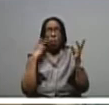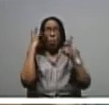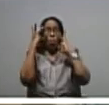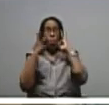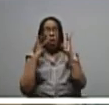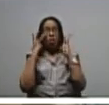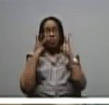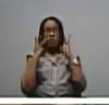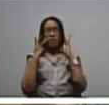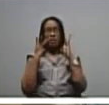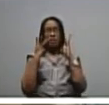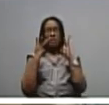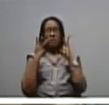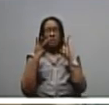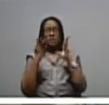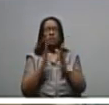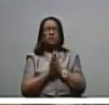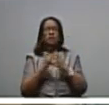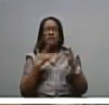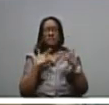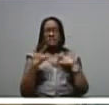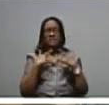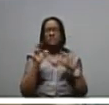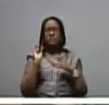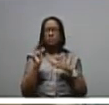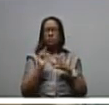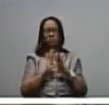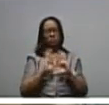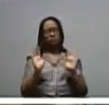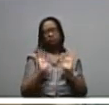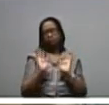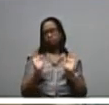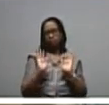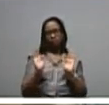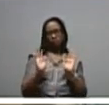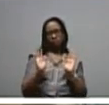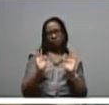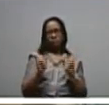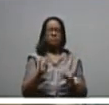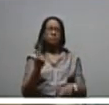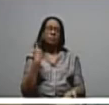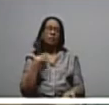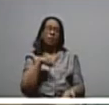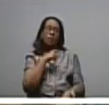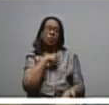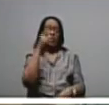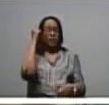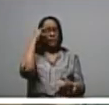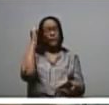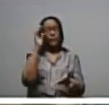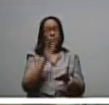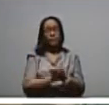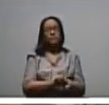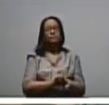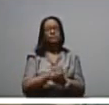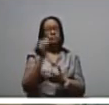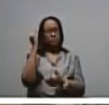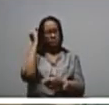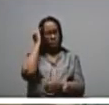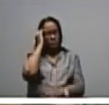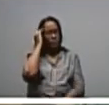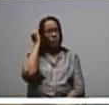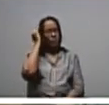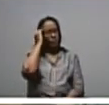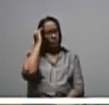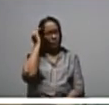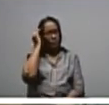Because we believe and we know we are brothers and sisters of Christ, we can count on the